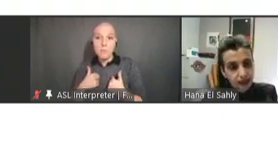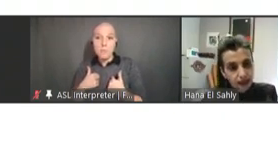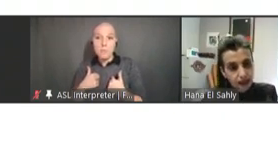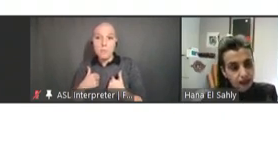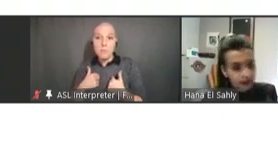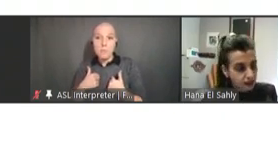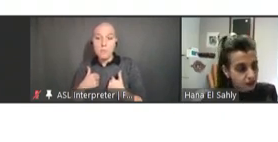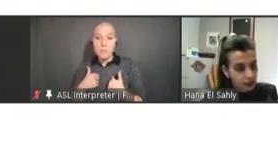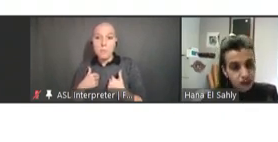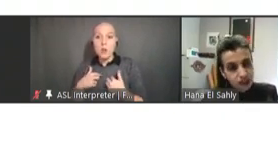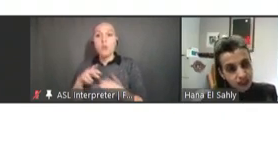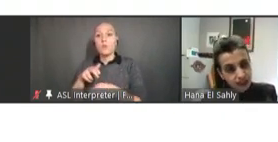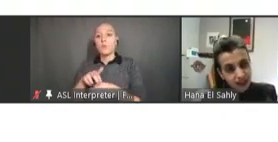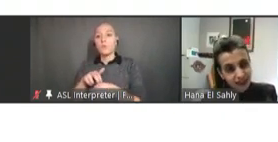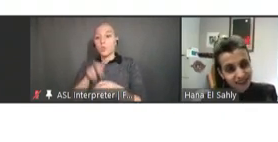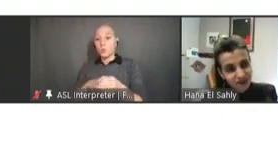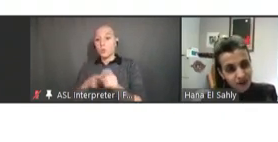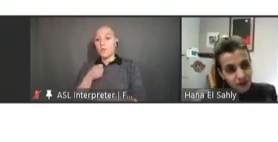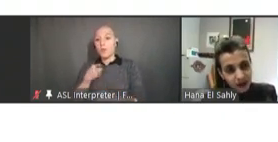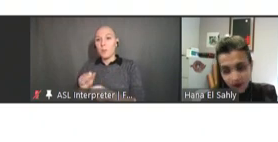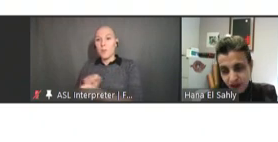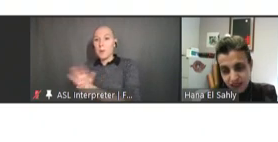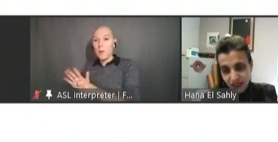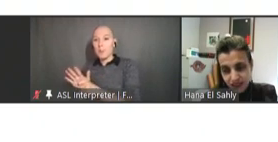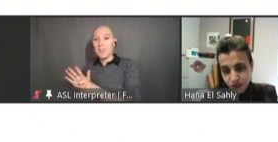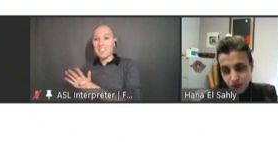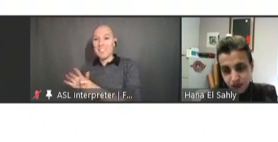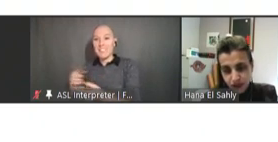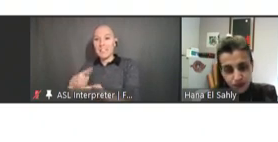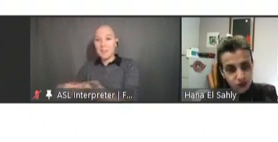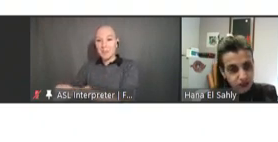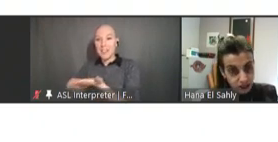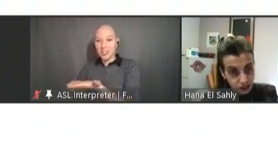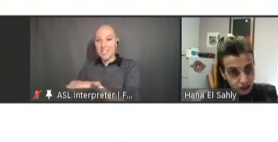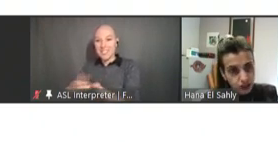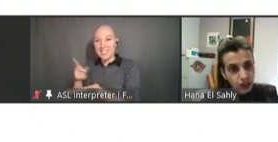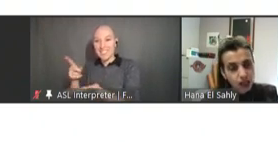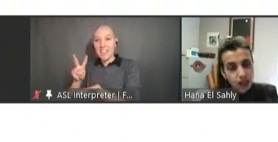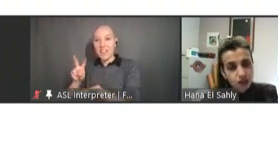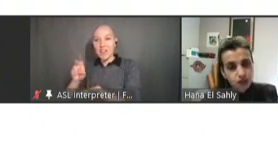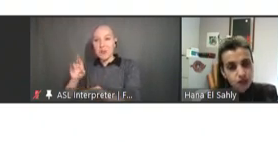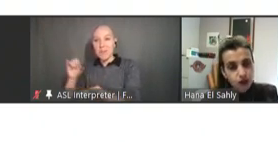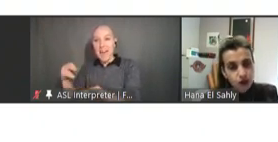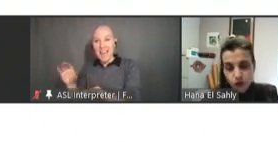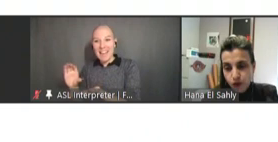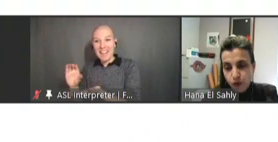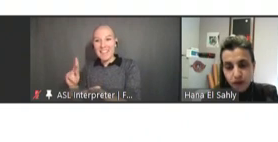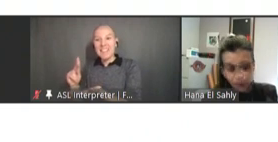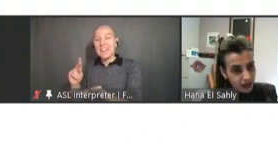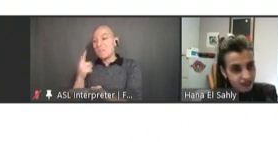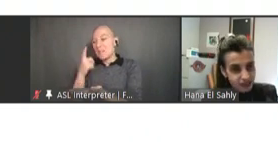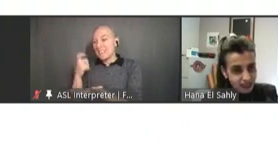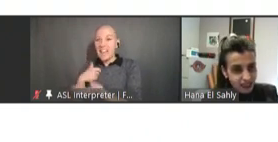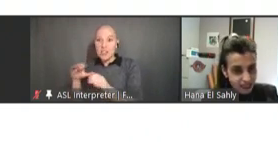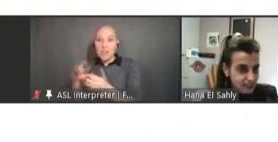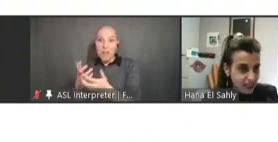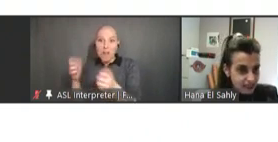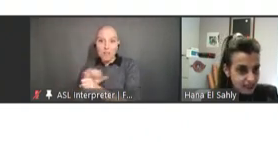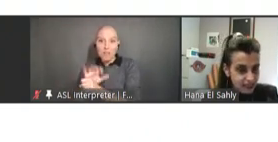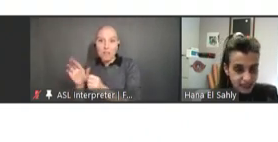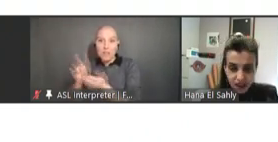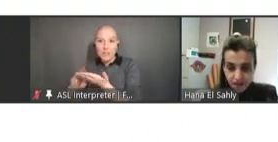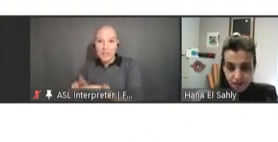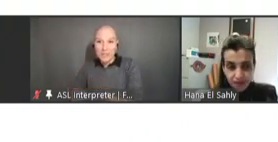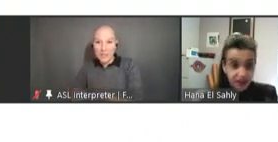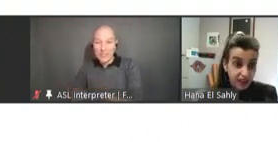COVID-19 deliberations at VRBPAC because I do a lot of COVID research. So, but my understanding is